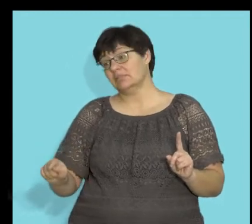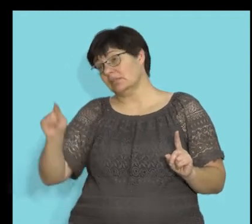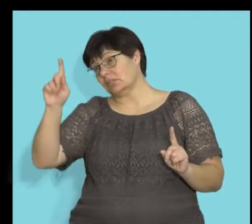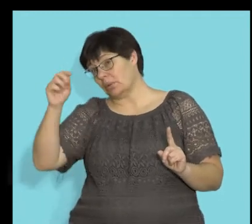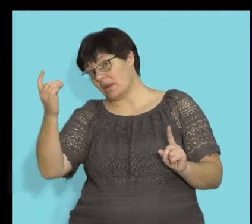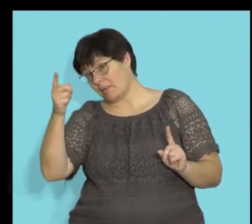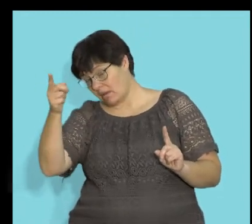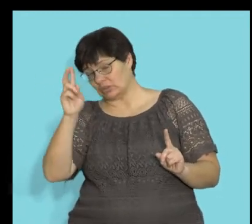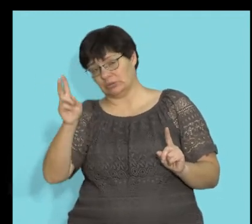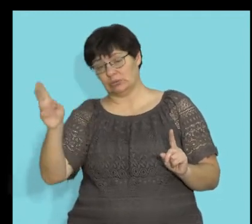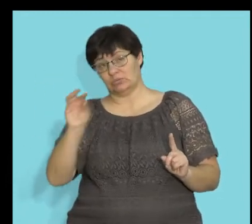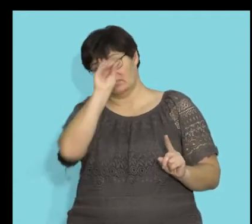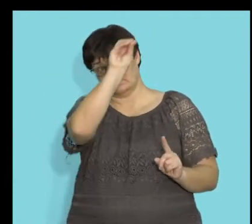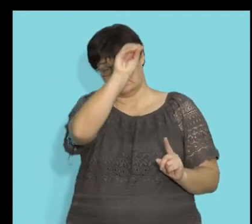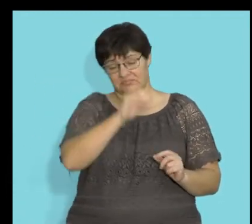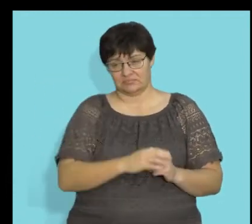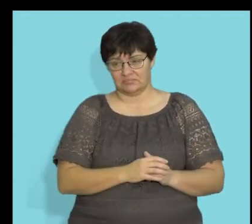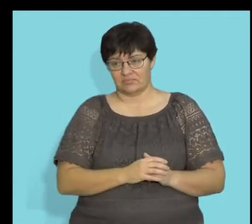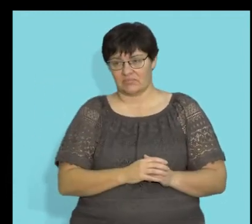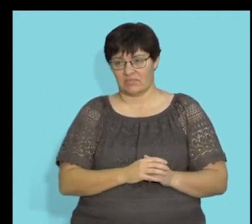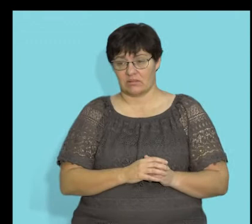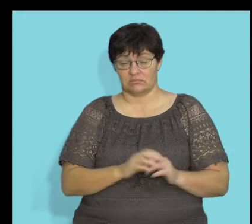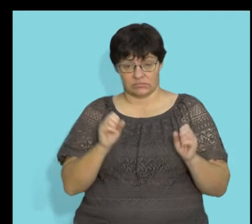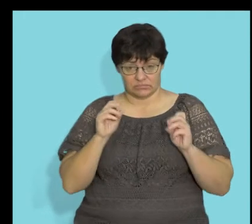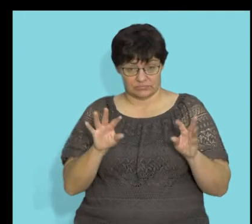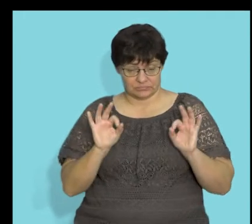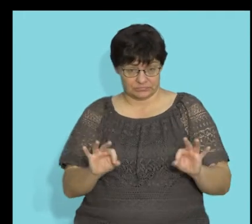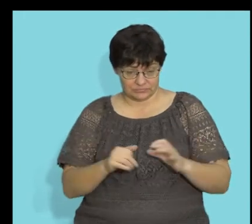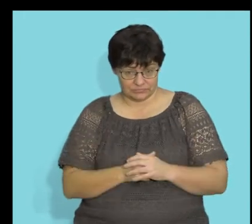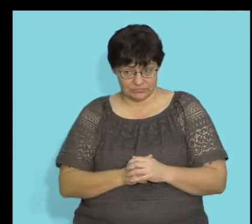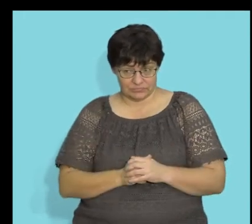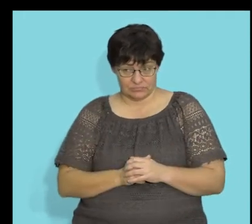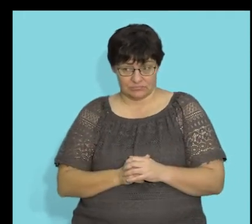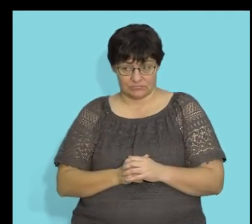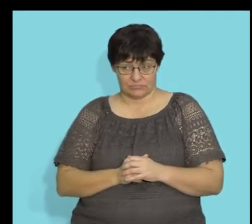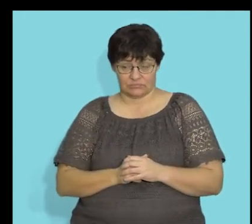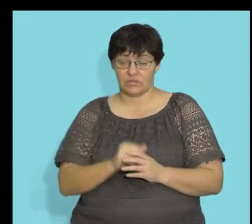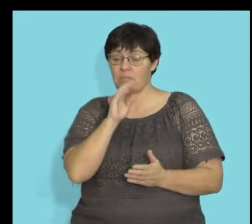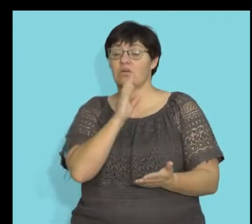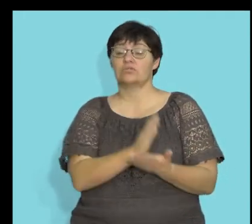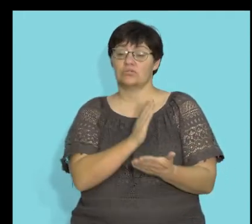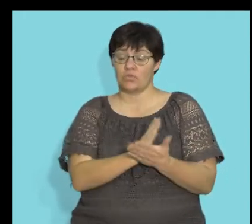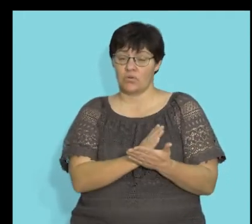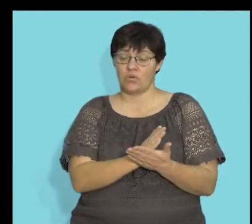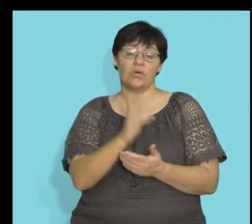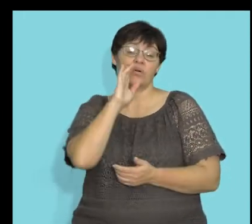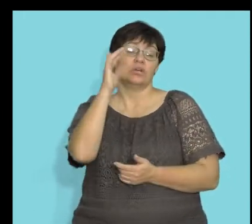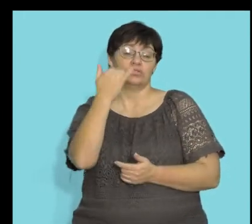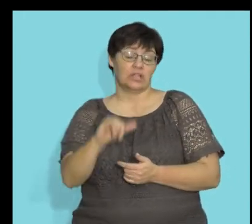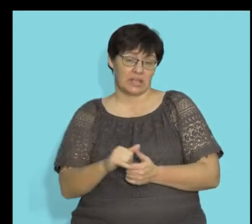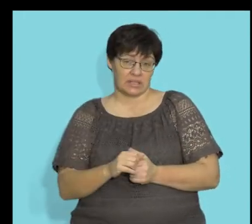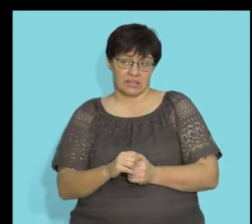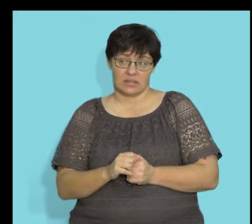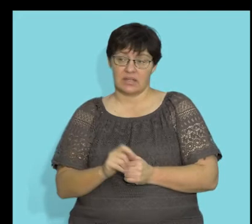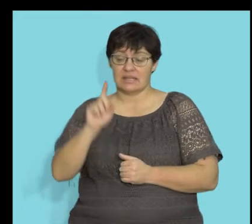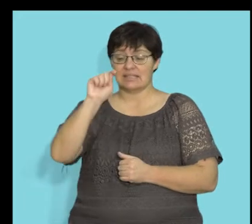22. So guys, hopefully everyone's okay with this sigma notation. Please just make sure you check that you substitute in